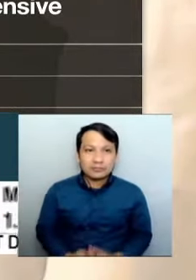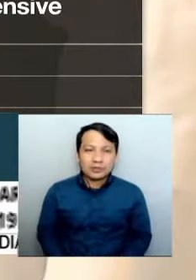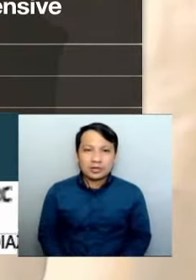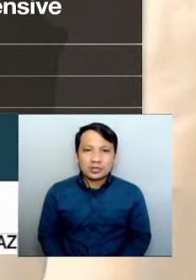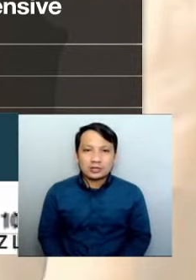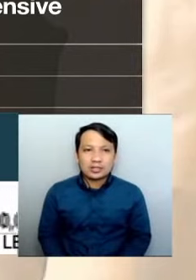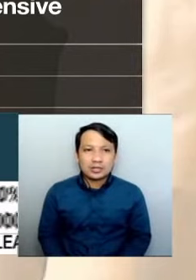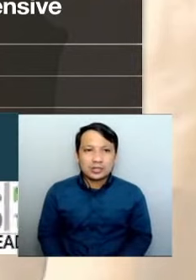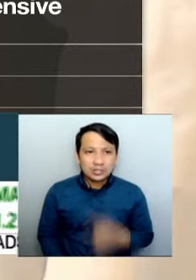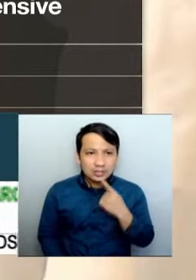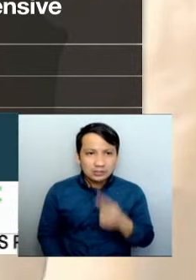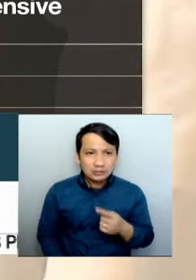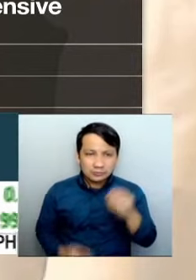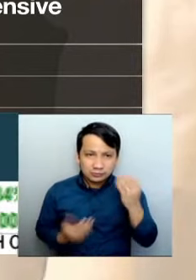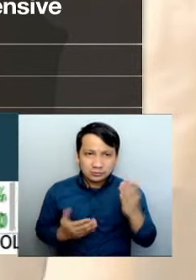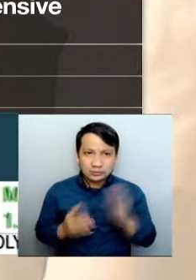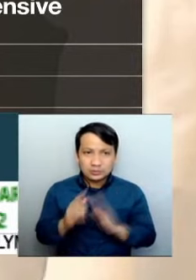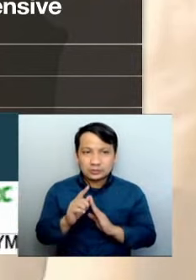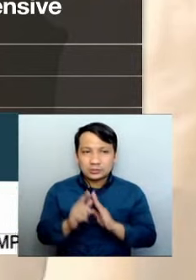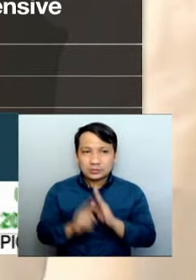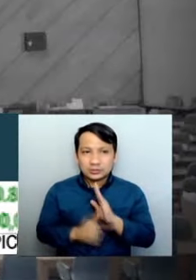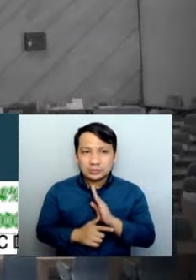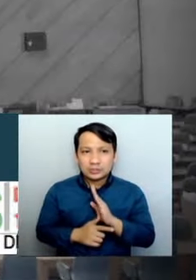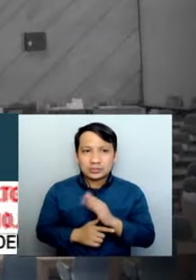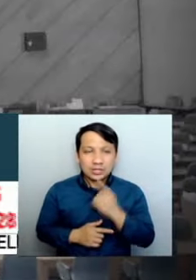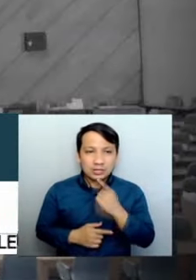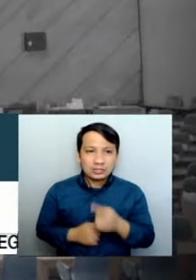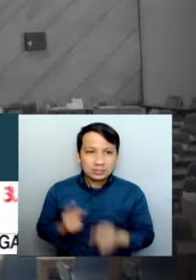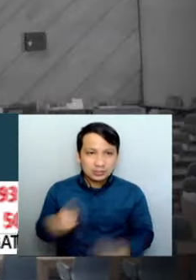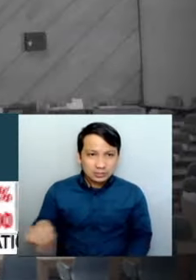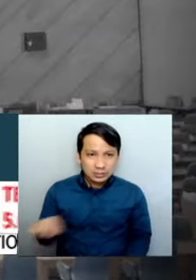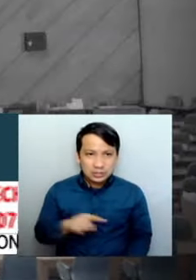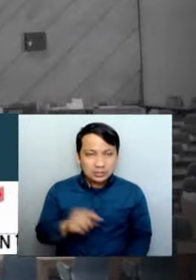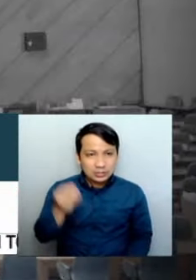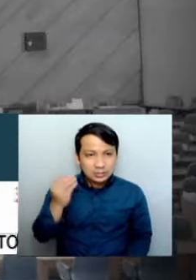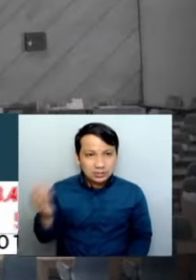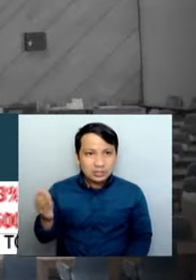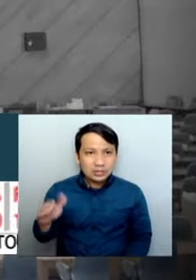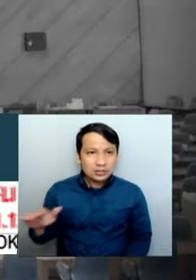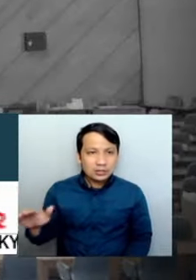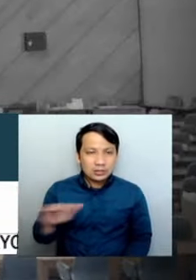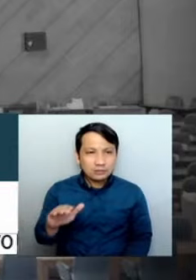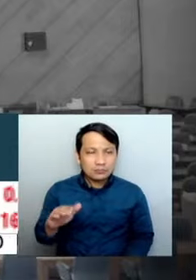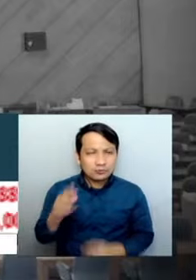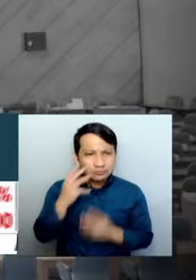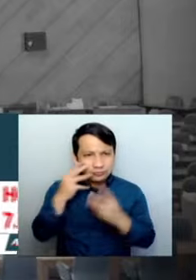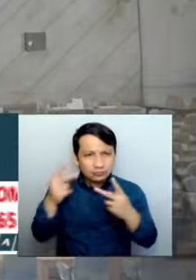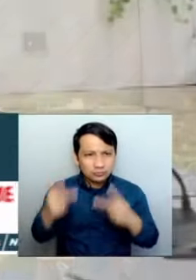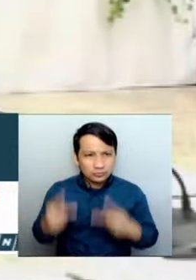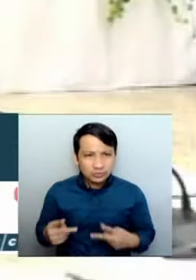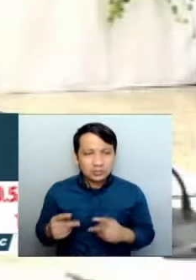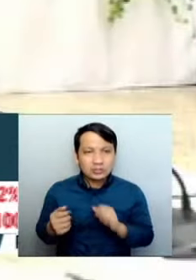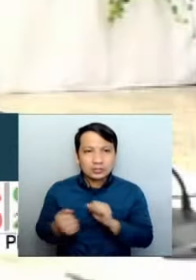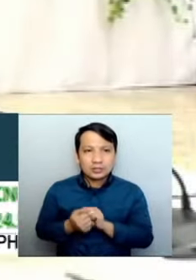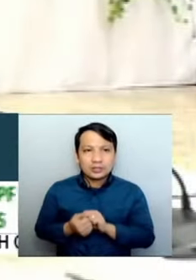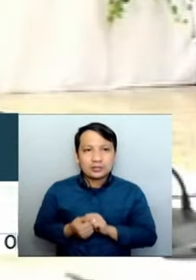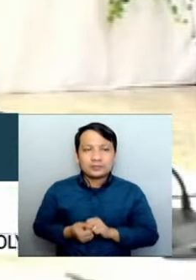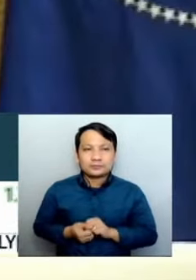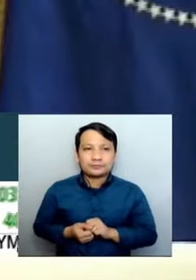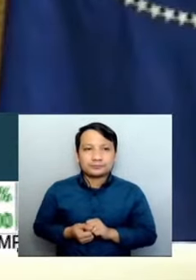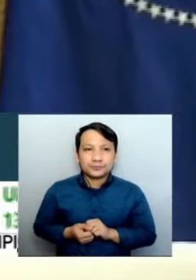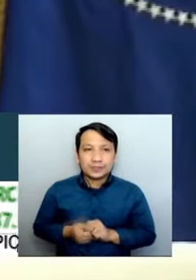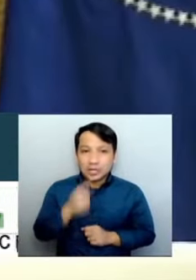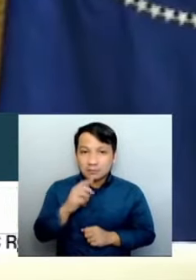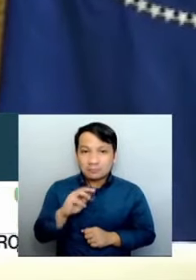his legislative achievements and key projects. The House also launched a special website highlighting these achievements. But the Makabayan Bloc can